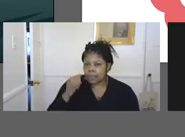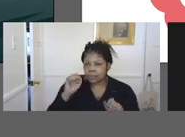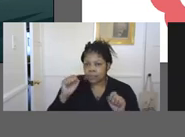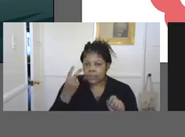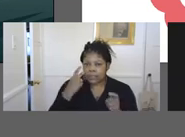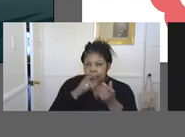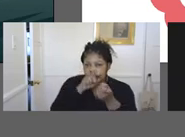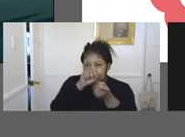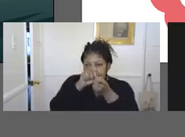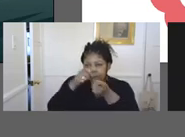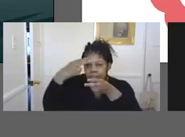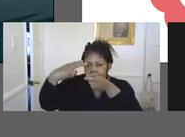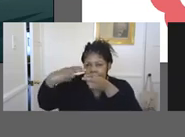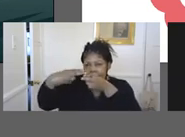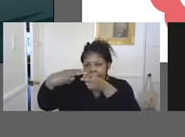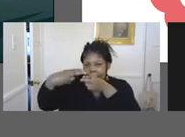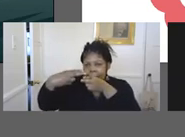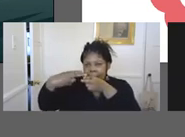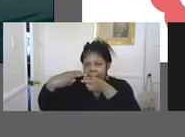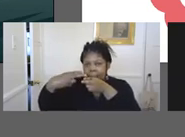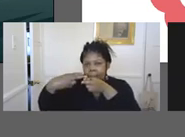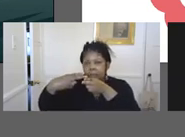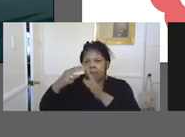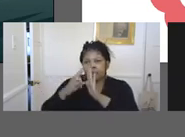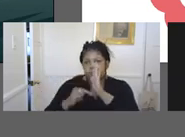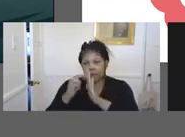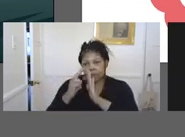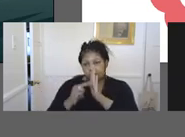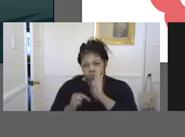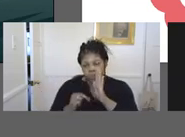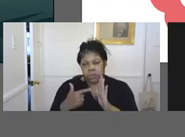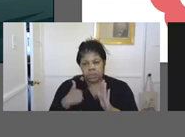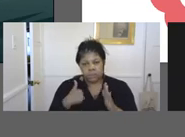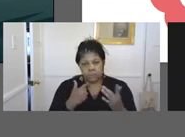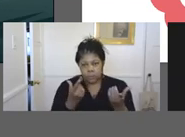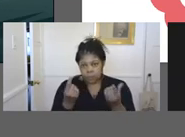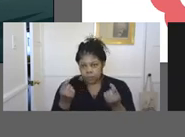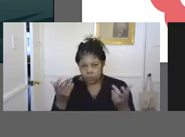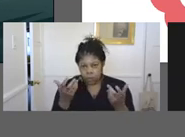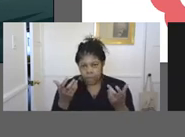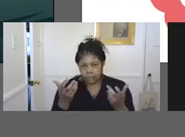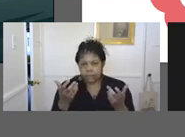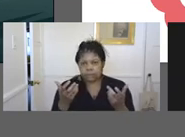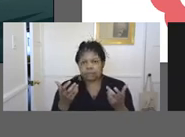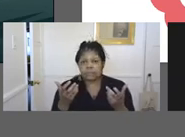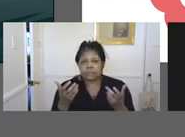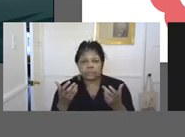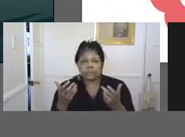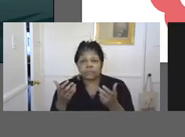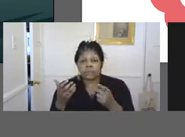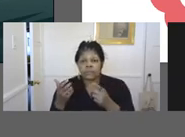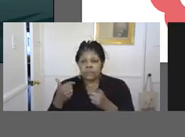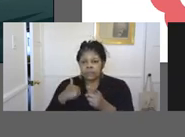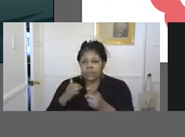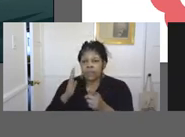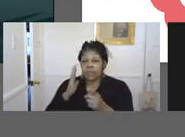bit more evident over here to the left. So what I want to do is I'm also, to avoid some things, I'm going to,